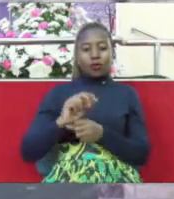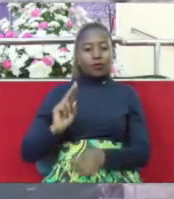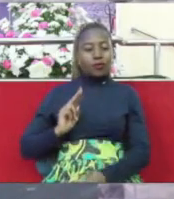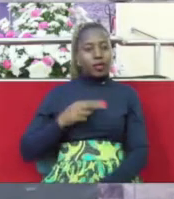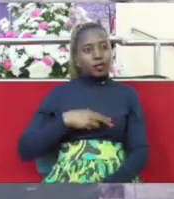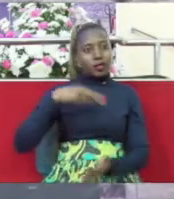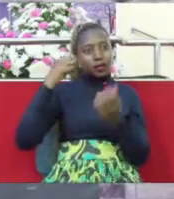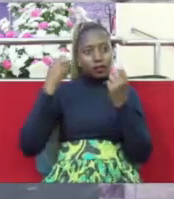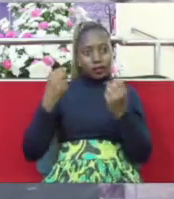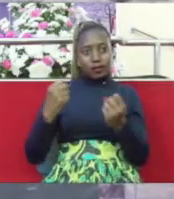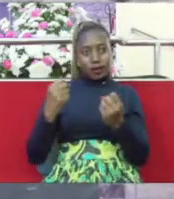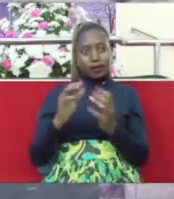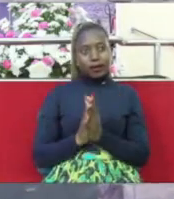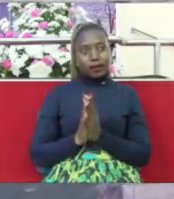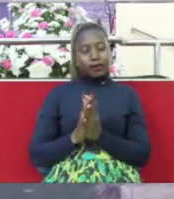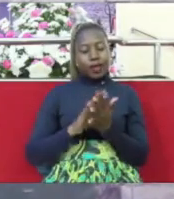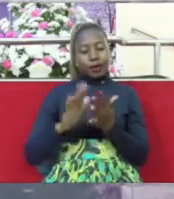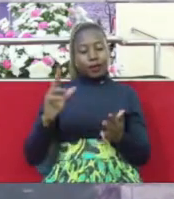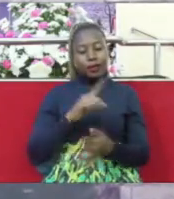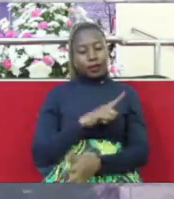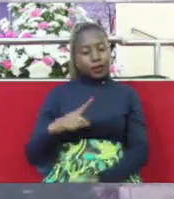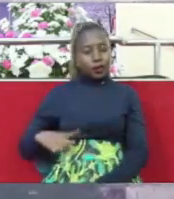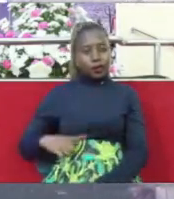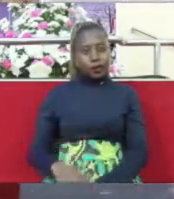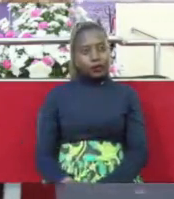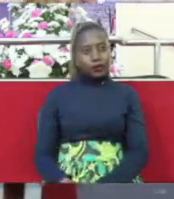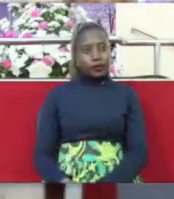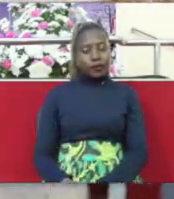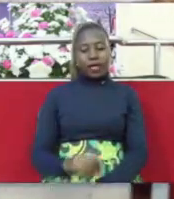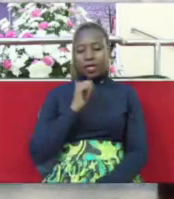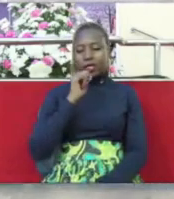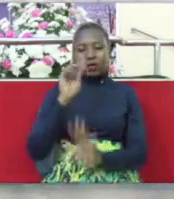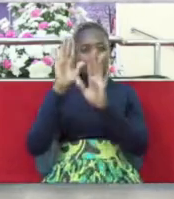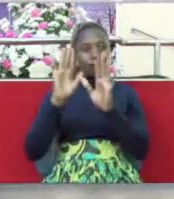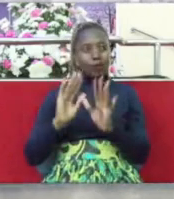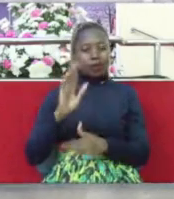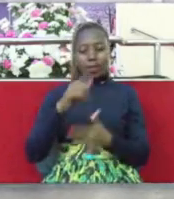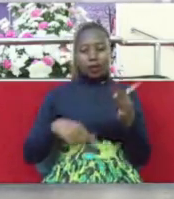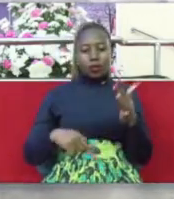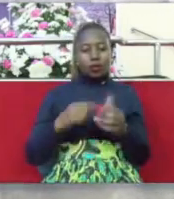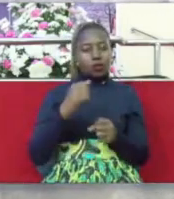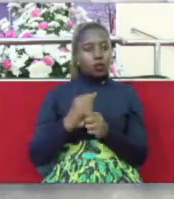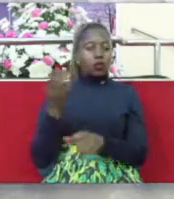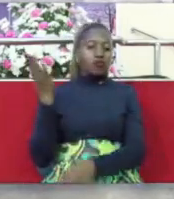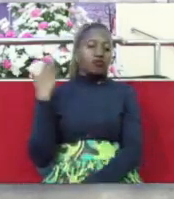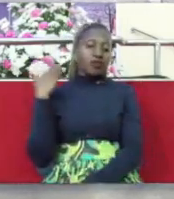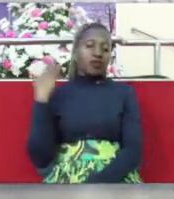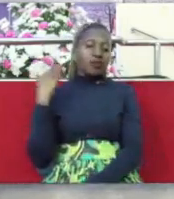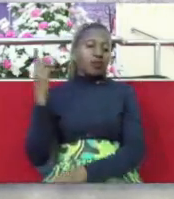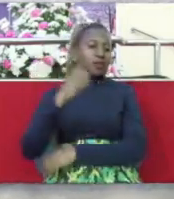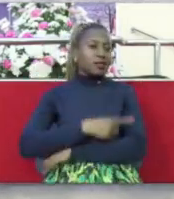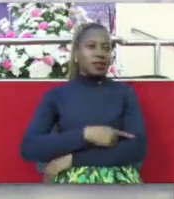Praise the name of Jesus. Bwana asifiwe. It does not matter what you used to do in the days of old, we are talking about today. Haijalishi umefanya